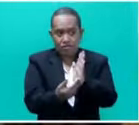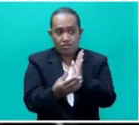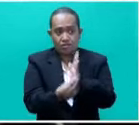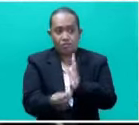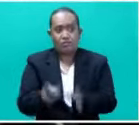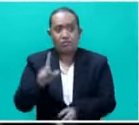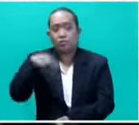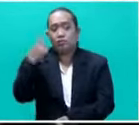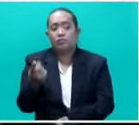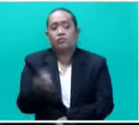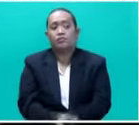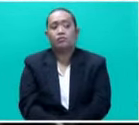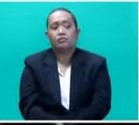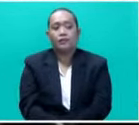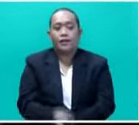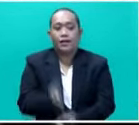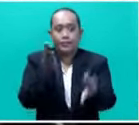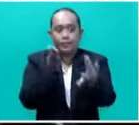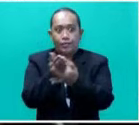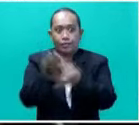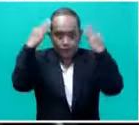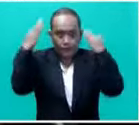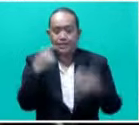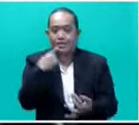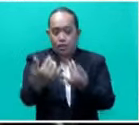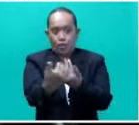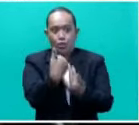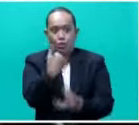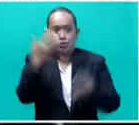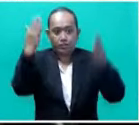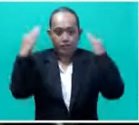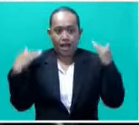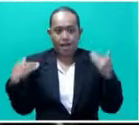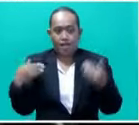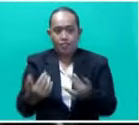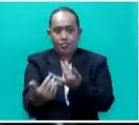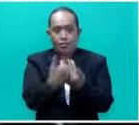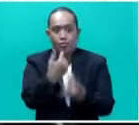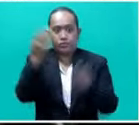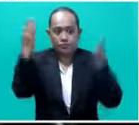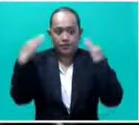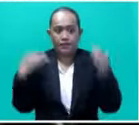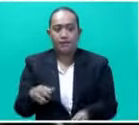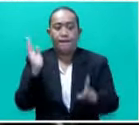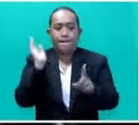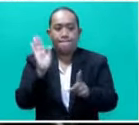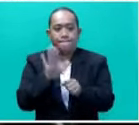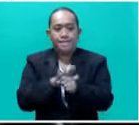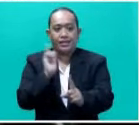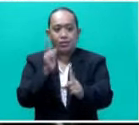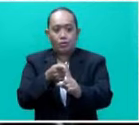tomorrow. Through the speaker. Make your point of order correction through the speaker, not to each